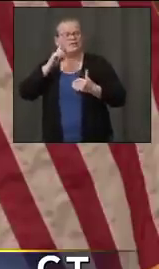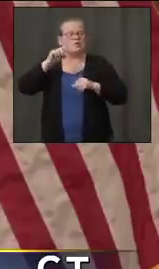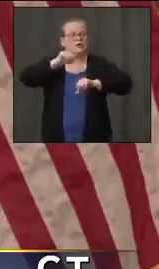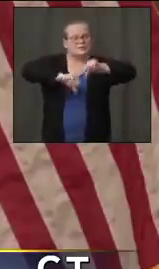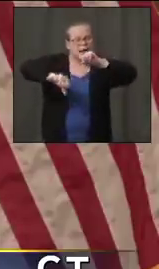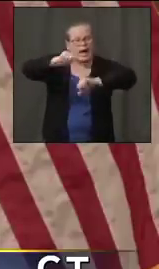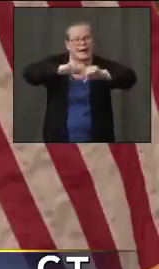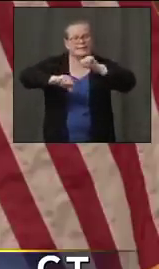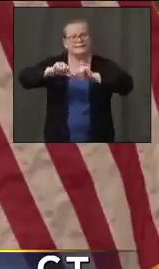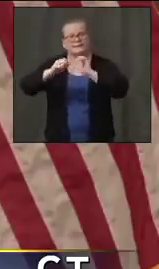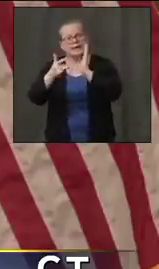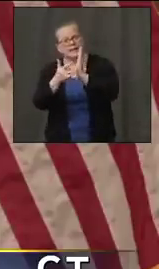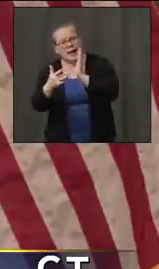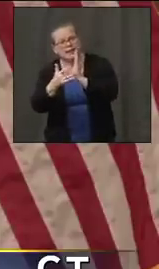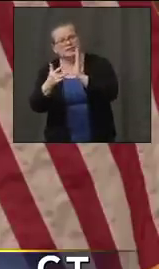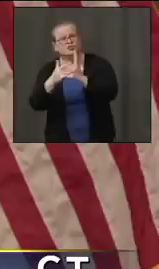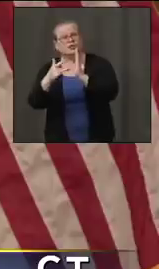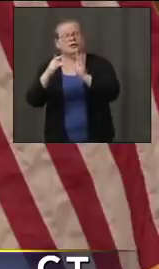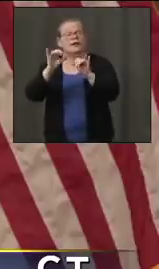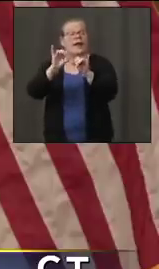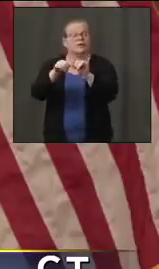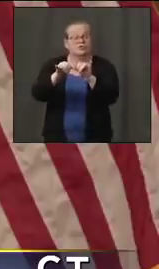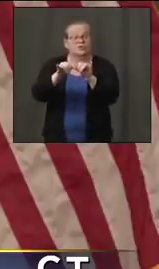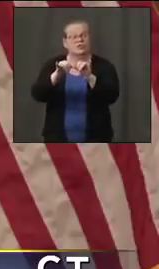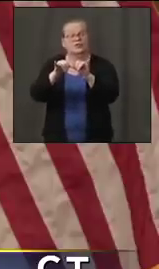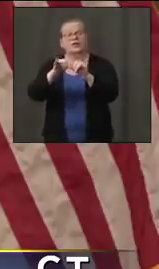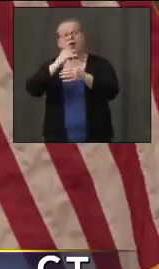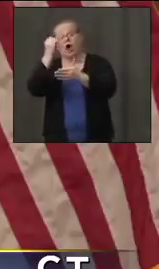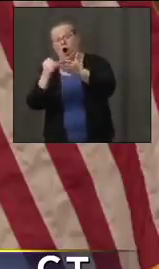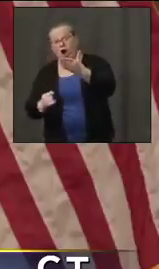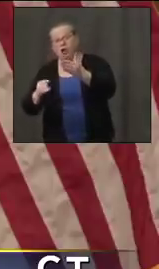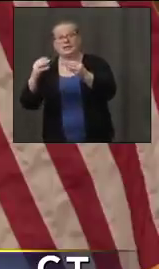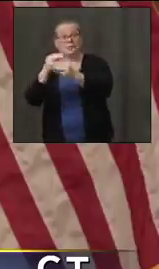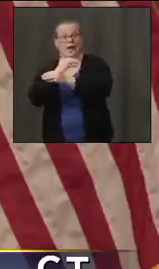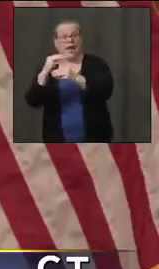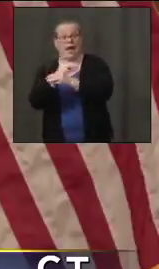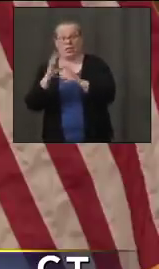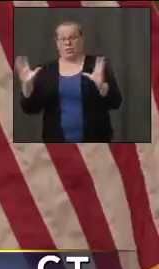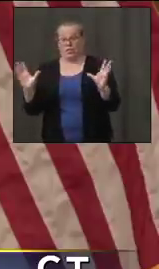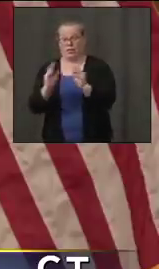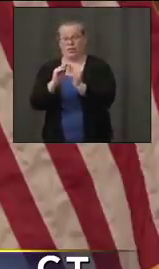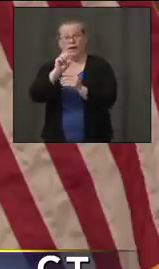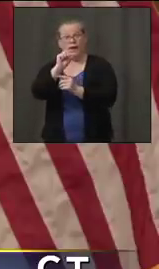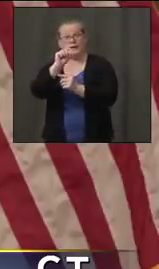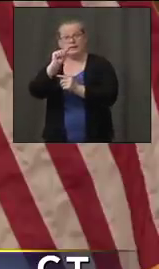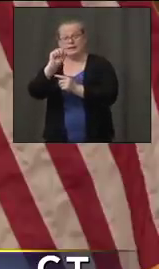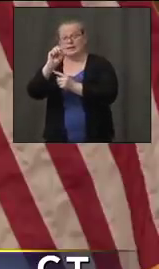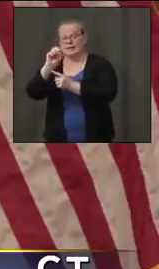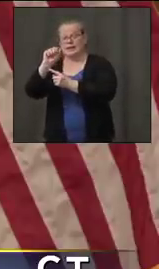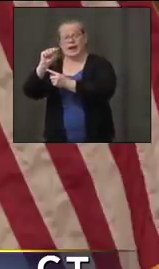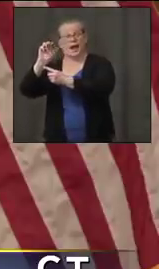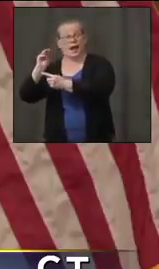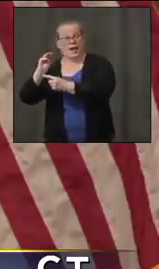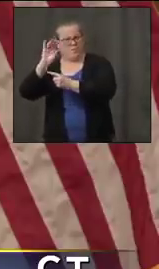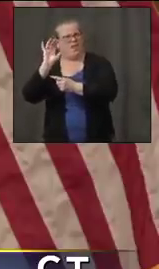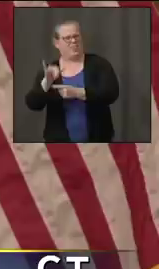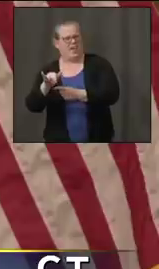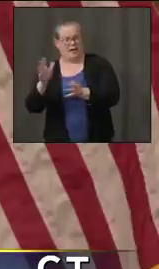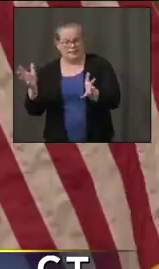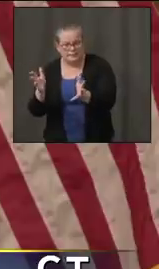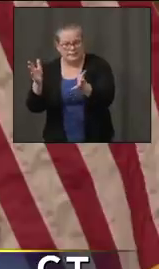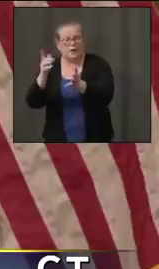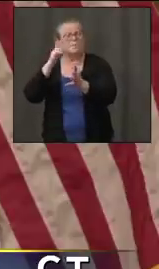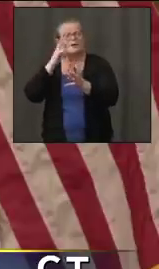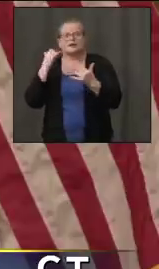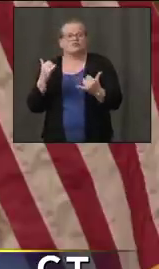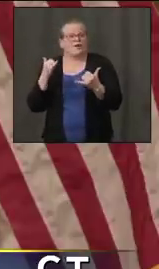science, technology, engineering, arts, and math, because right now girls and young women are